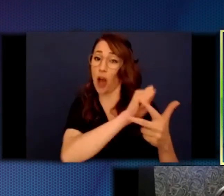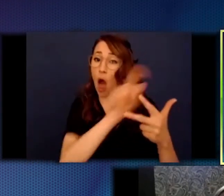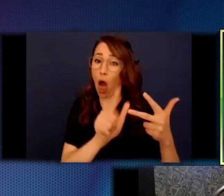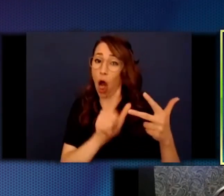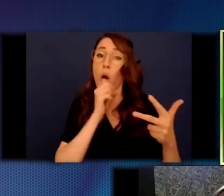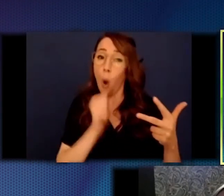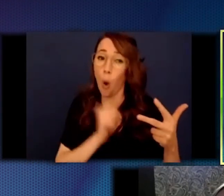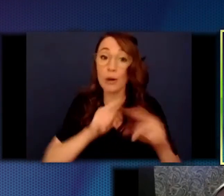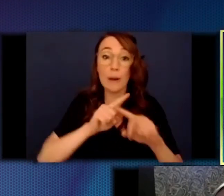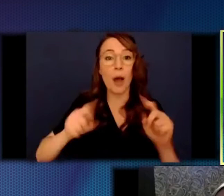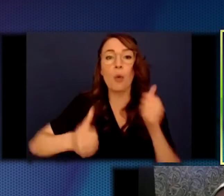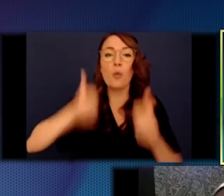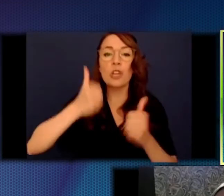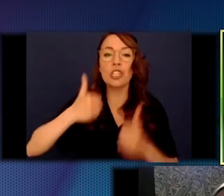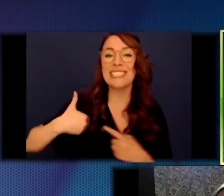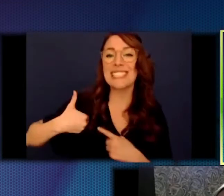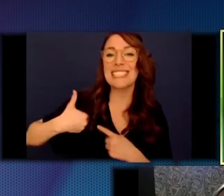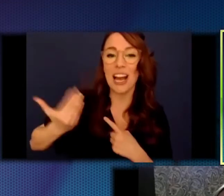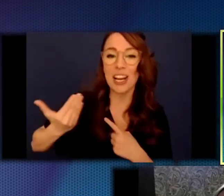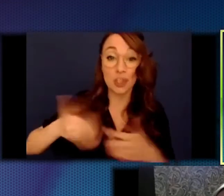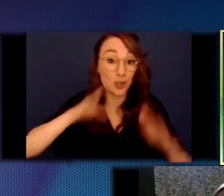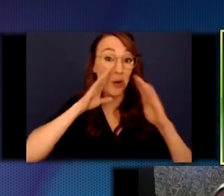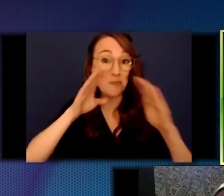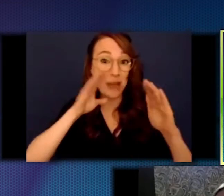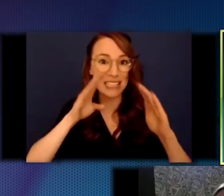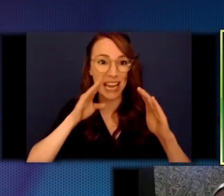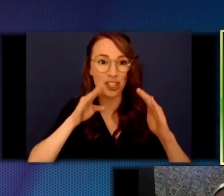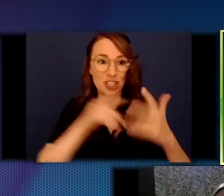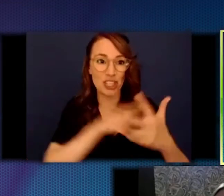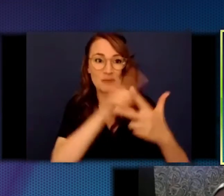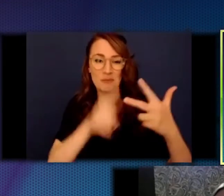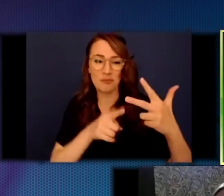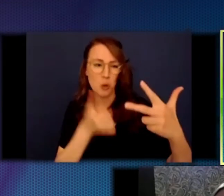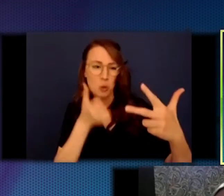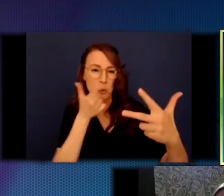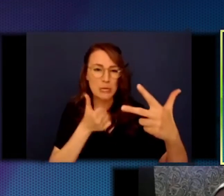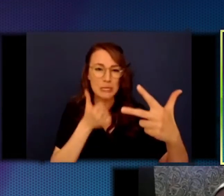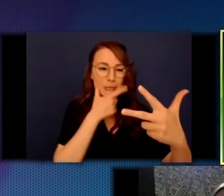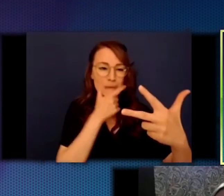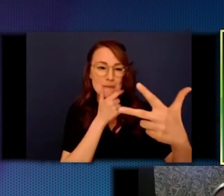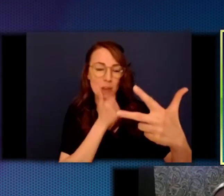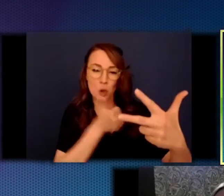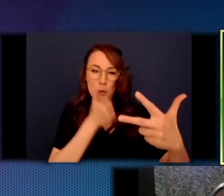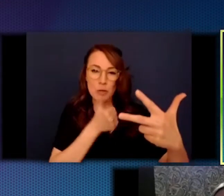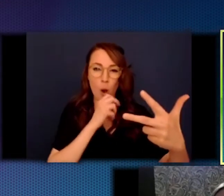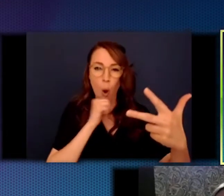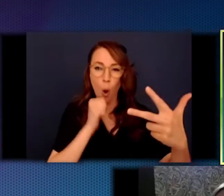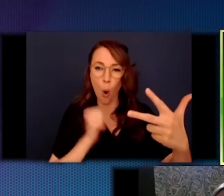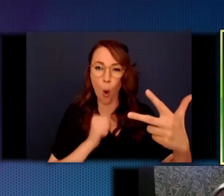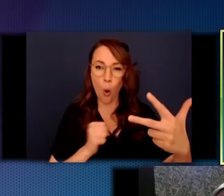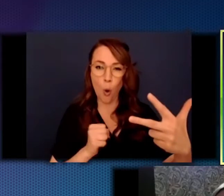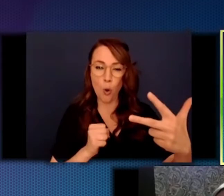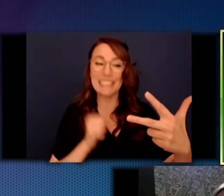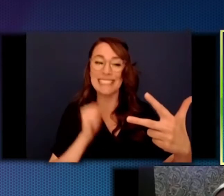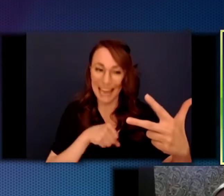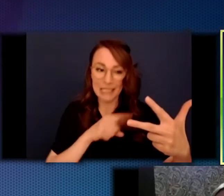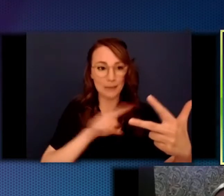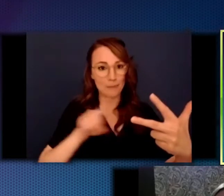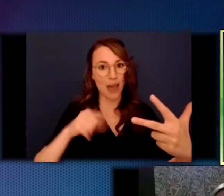While listening to these stories, try to narrow down which old building is the youngest for this week's